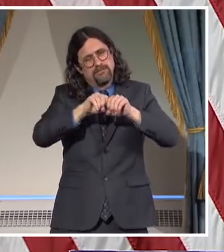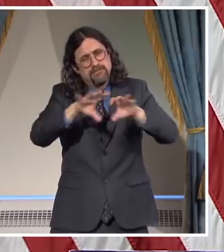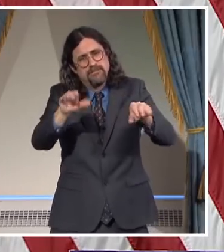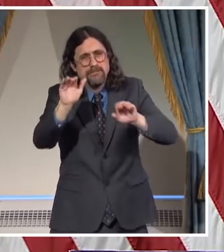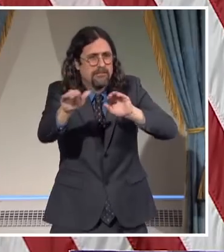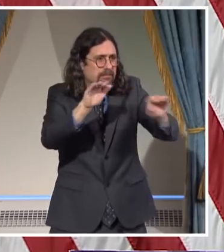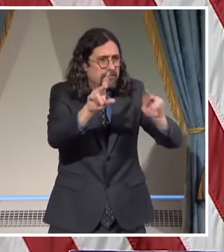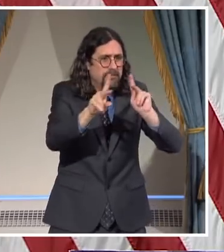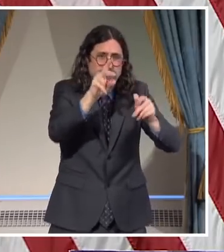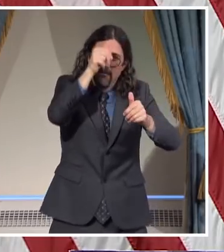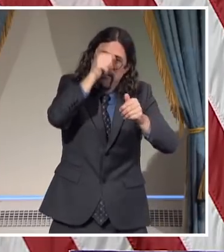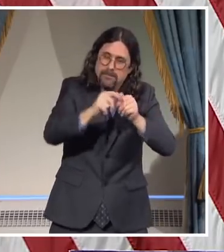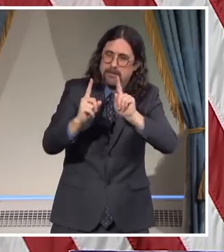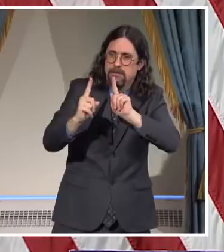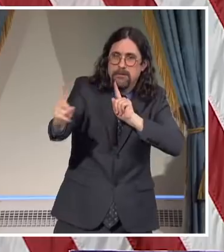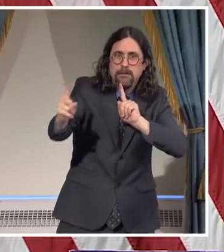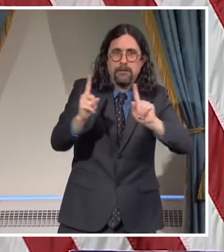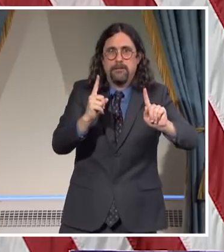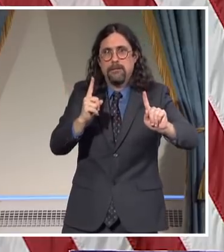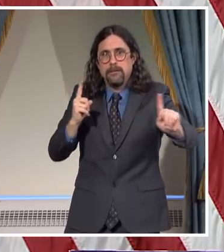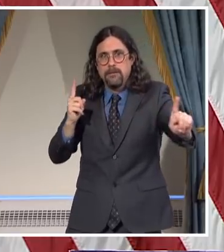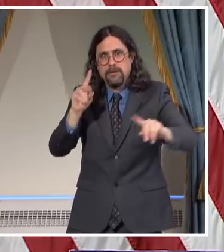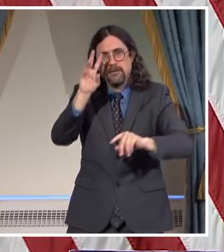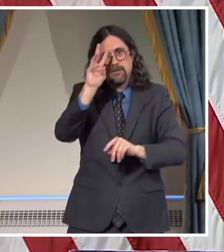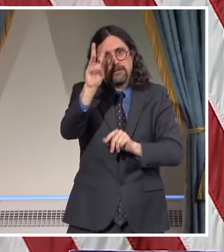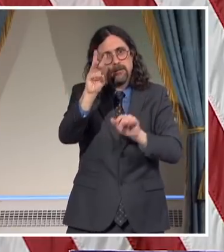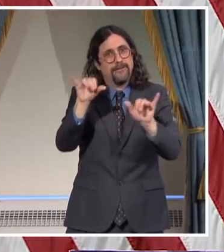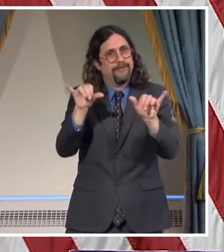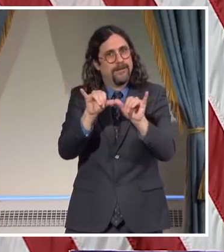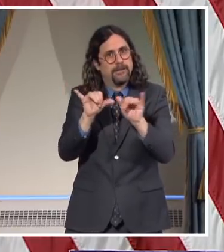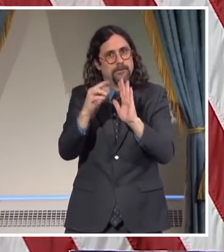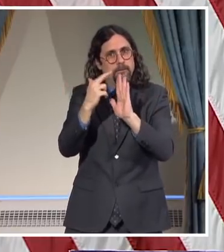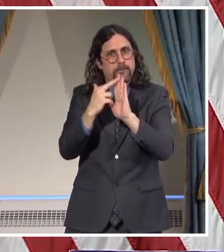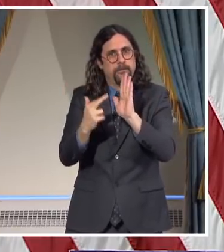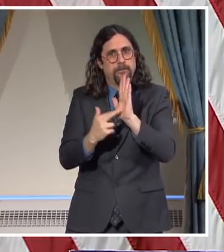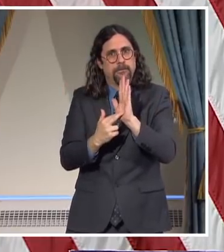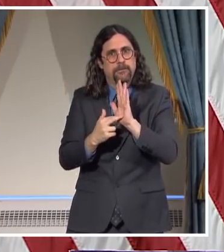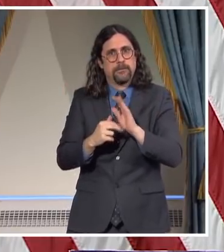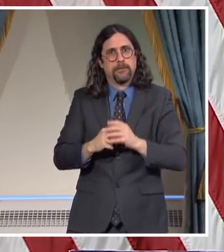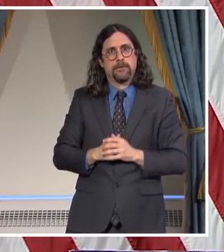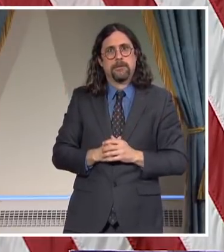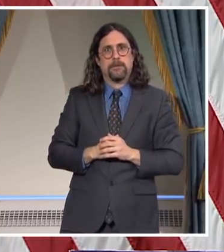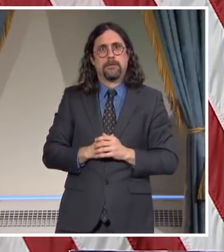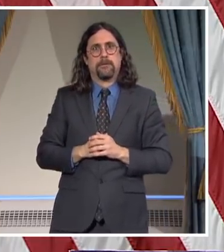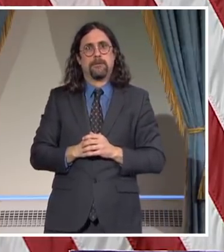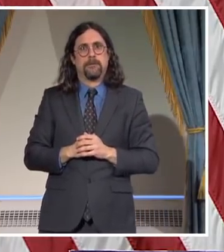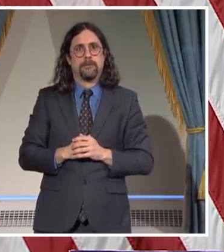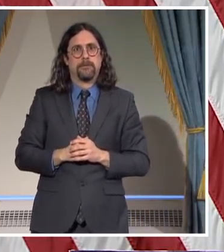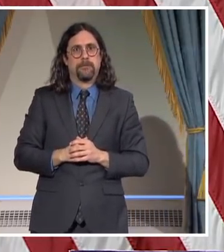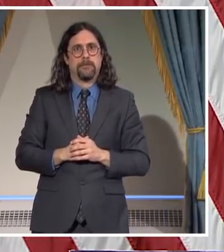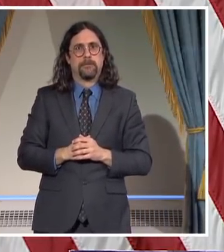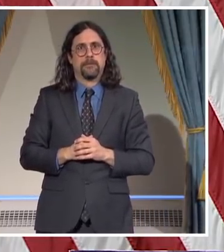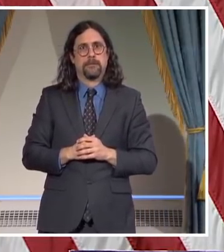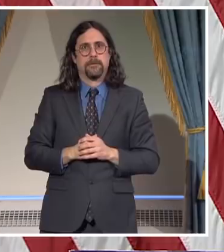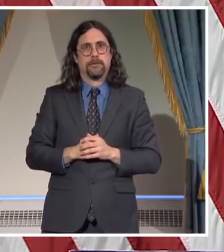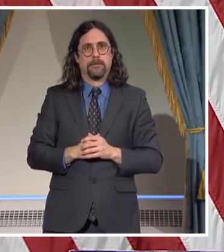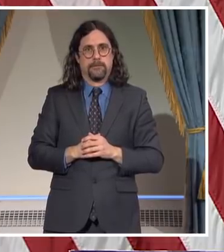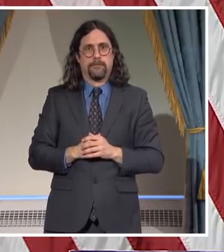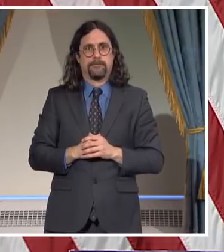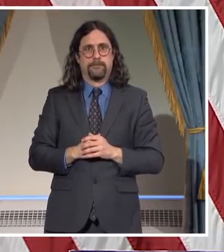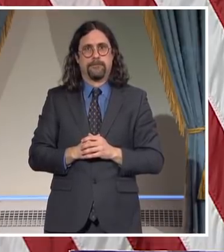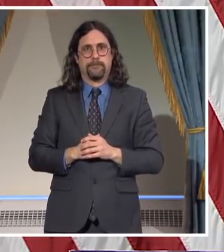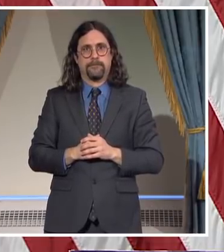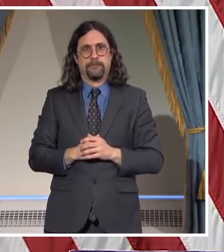the men and women of the NYPD have become really experts in describing social distancing and enforcing it over the last few days, and they've been doing